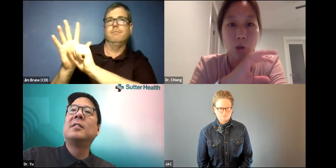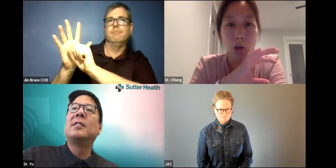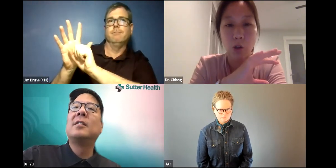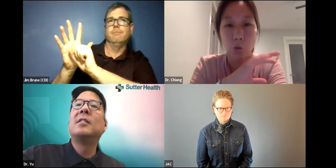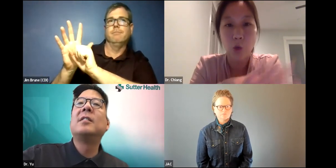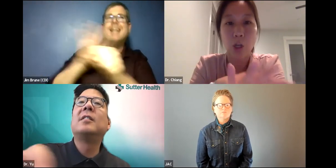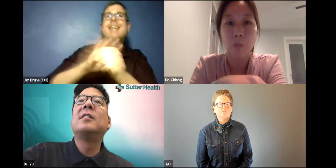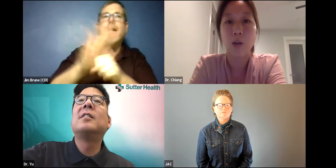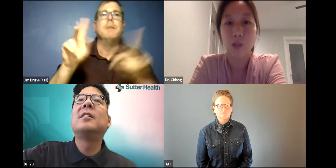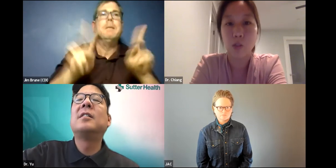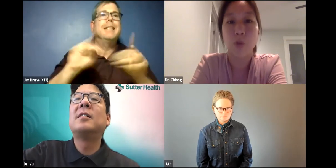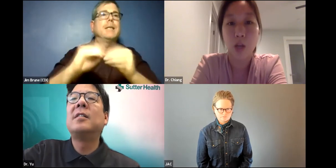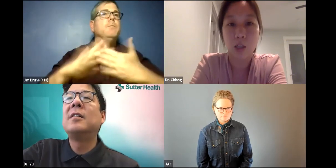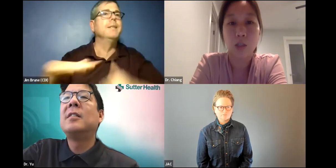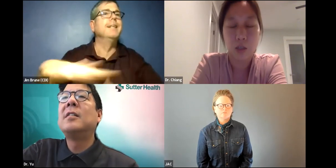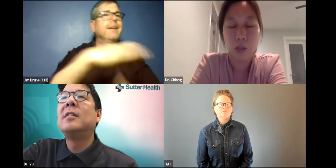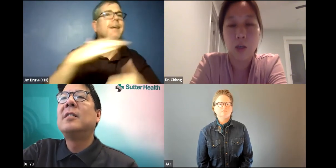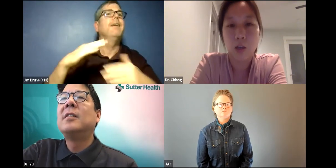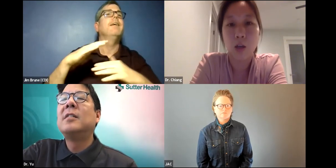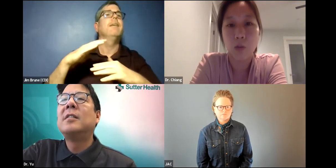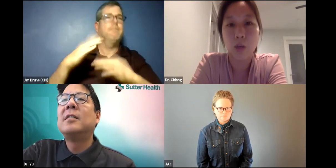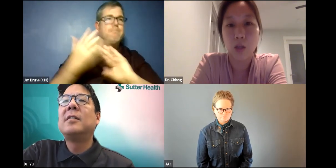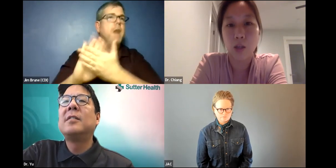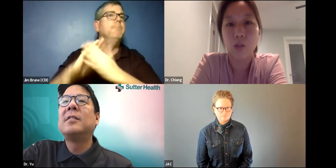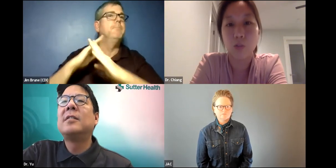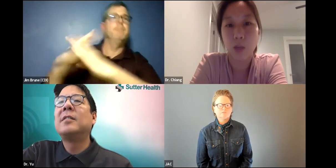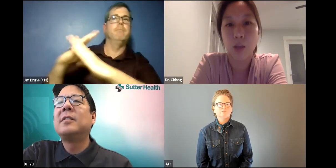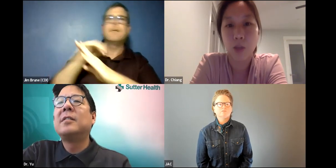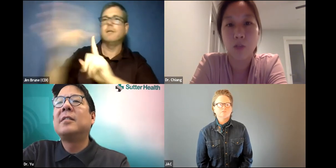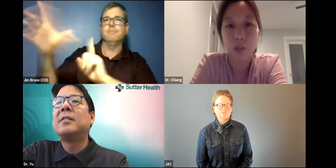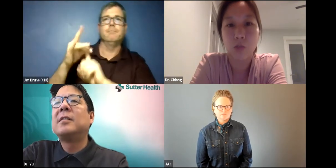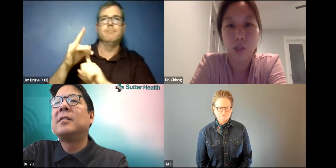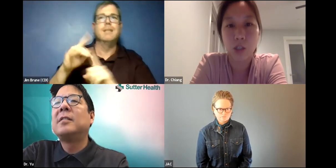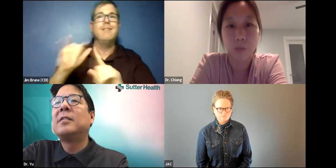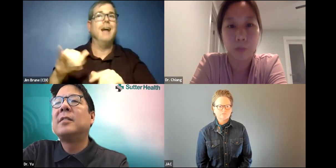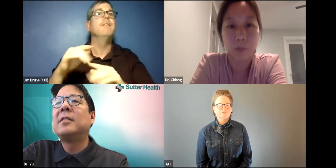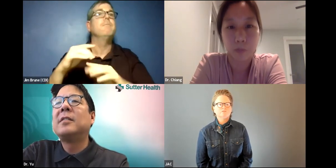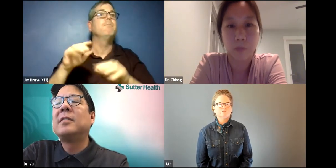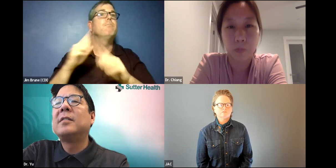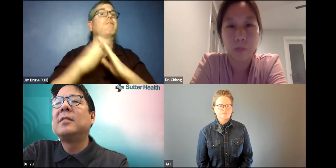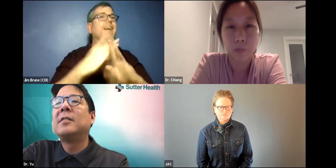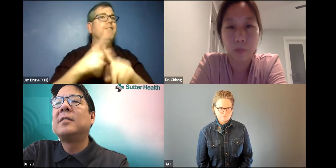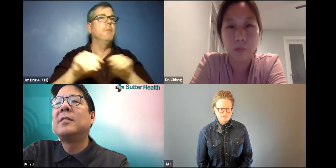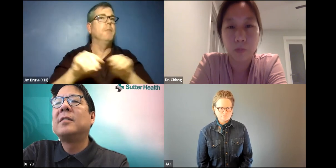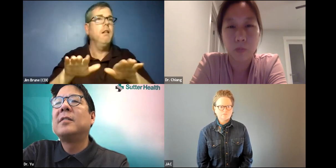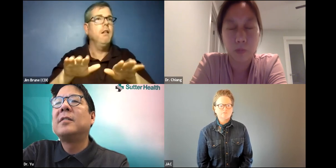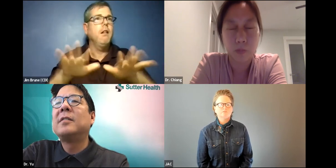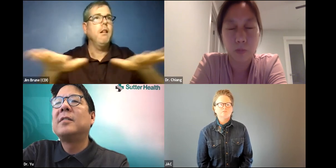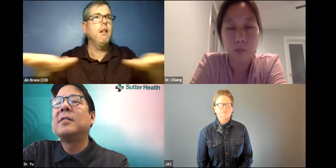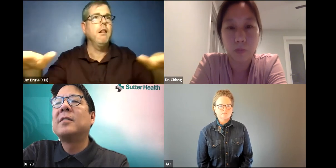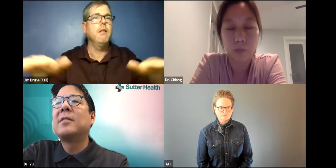are no longer worried about its spread to the pandemic level that we're seeing.